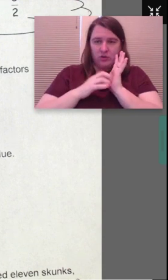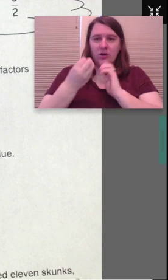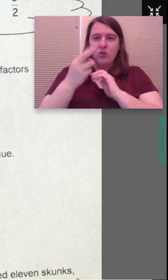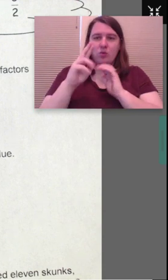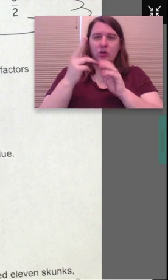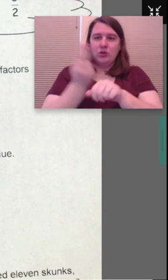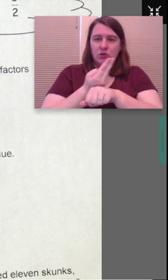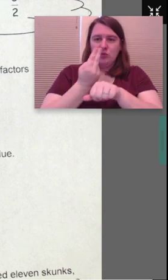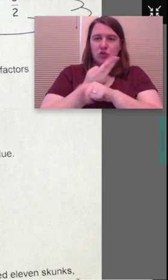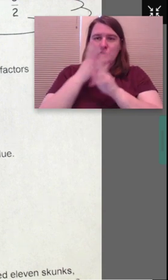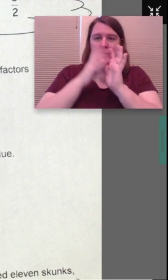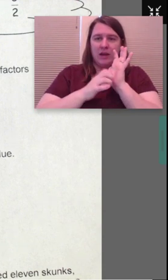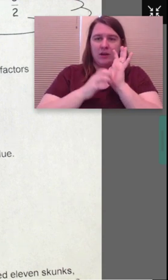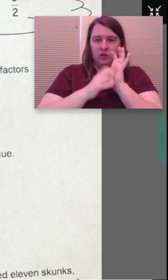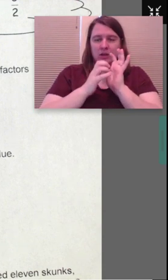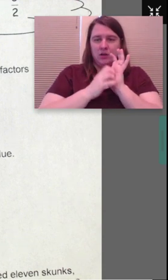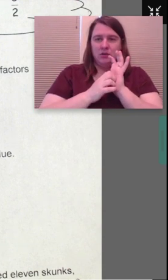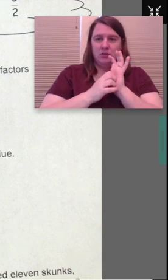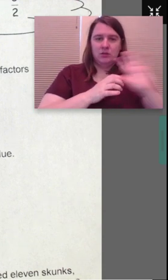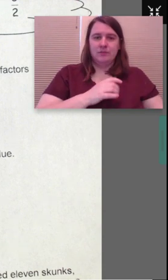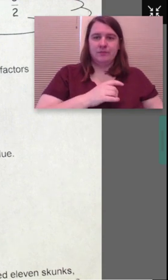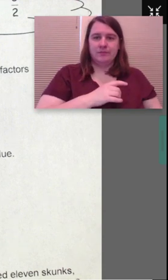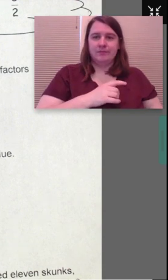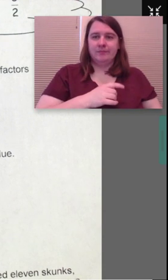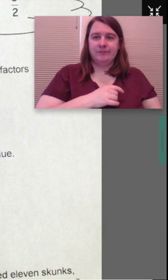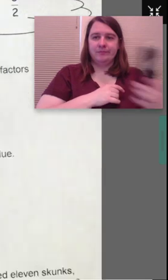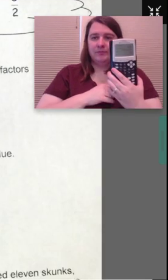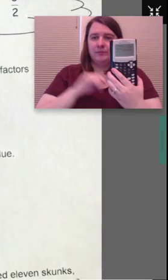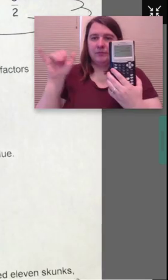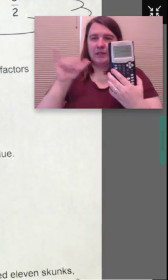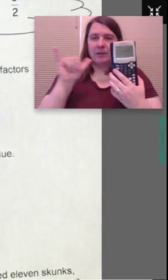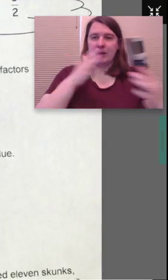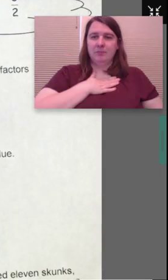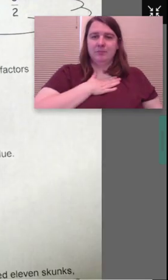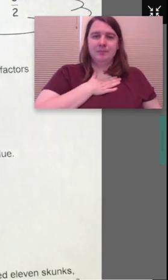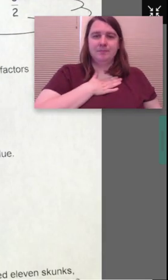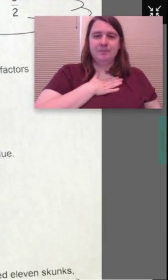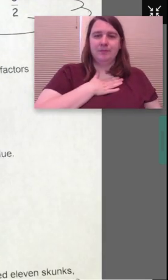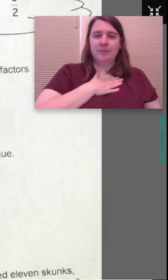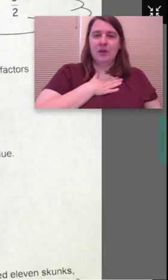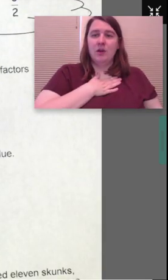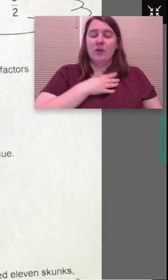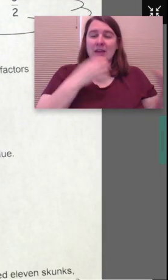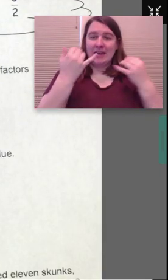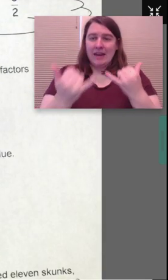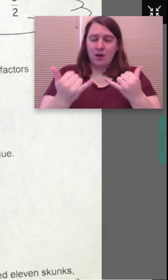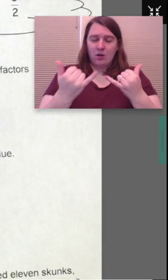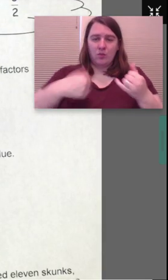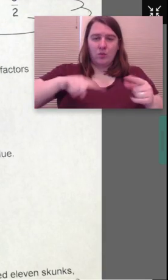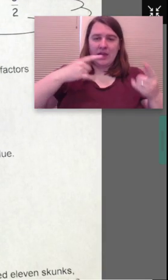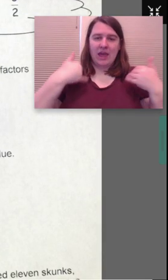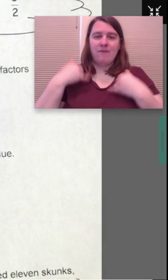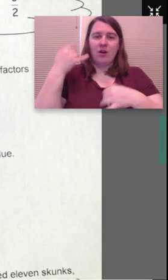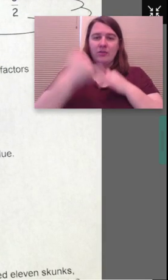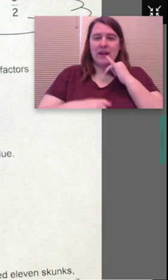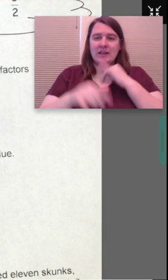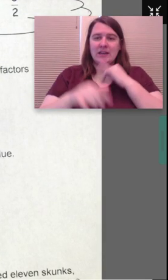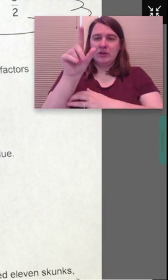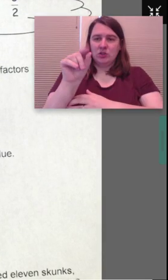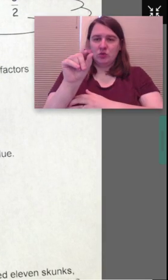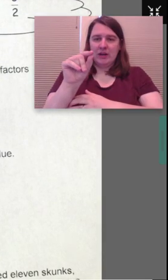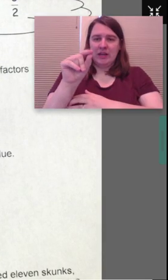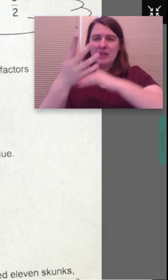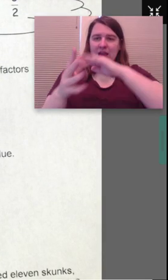for the calculator, or use your calculator, like mine. Okay, now we have our